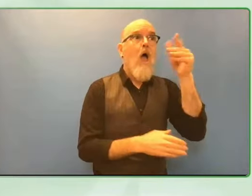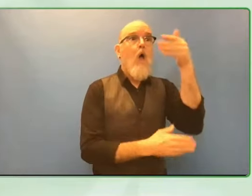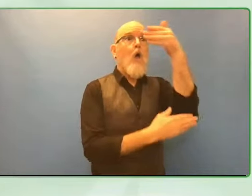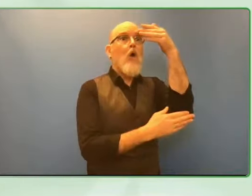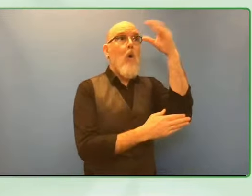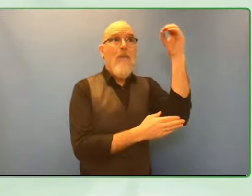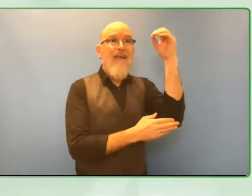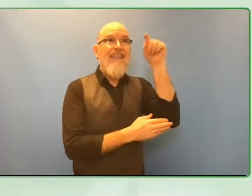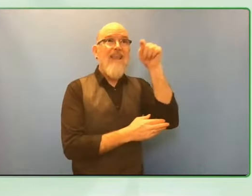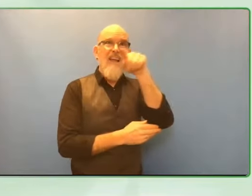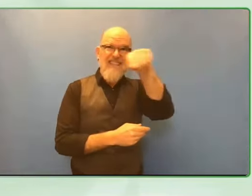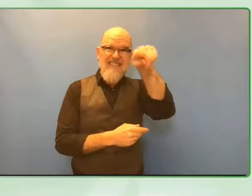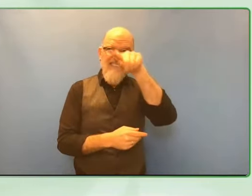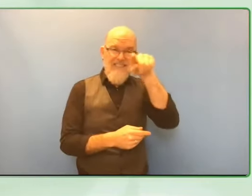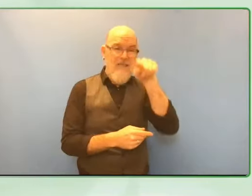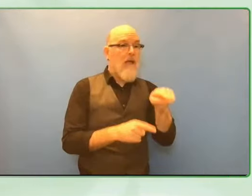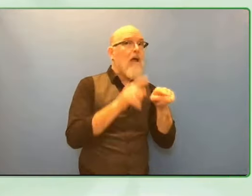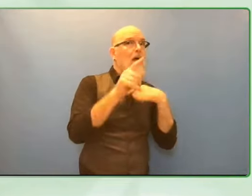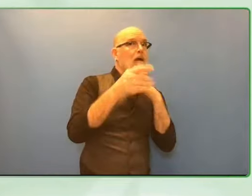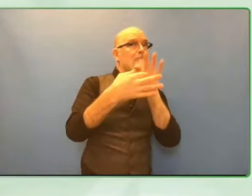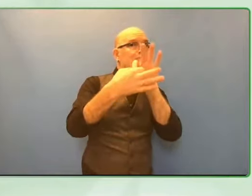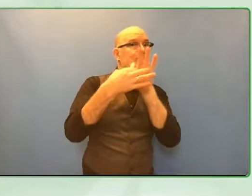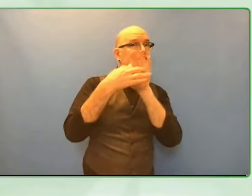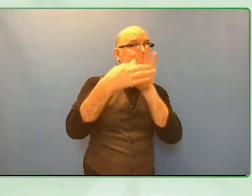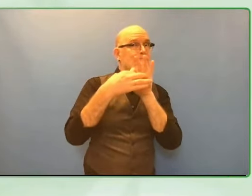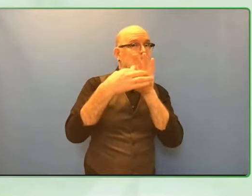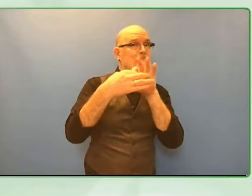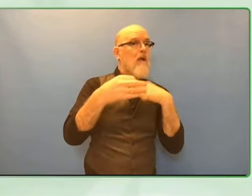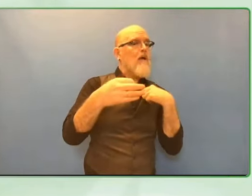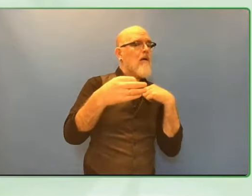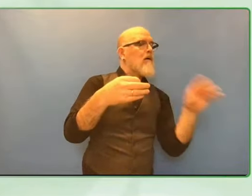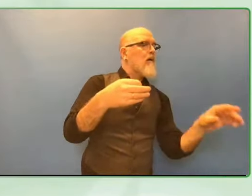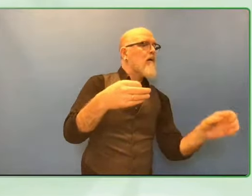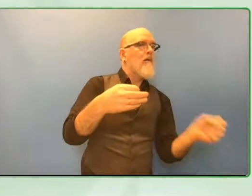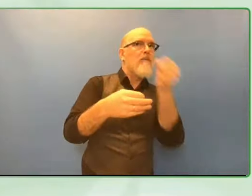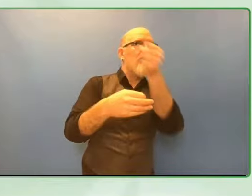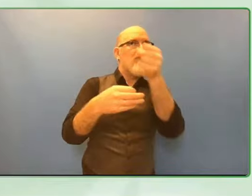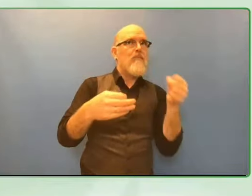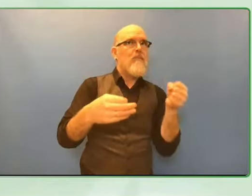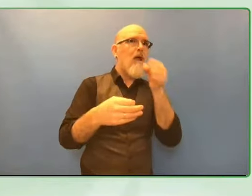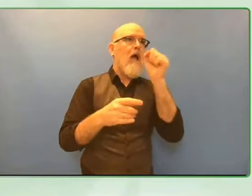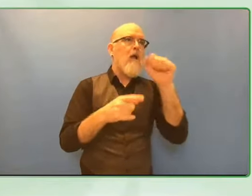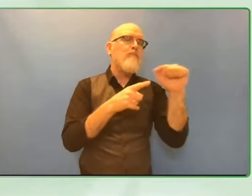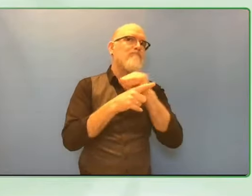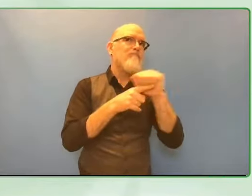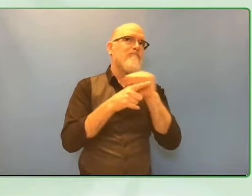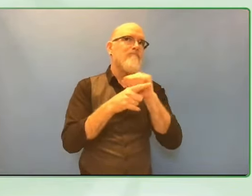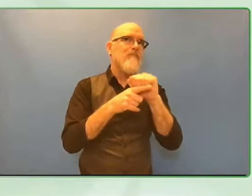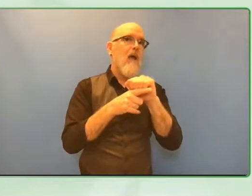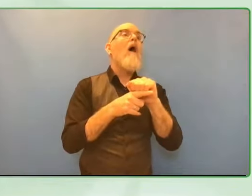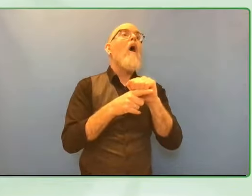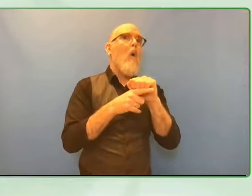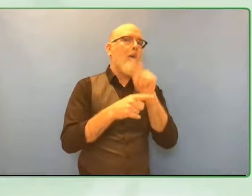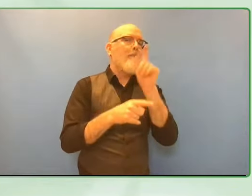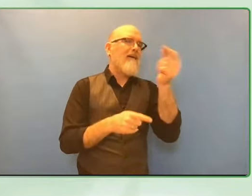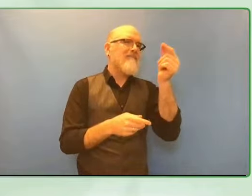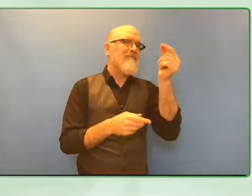to participate. So coming back to your question, how is the recruiting process of the companies as well as of